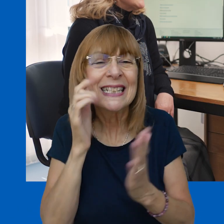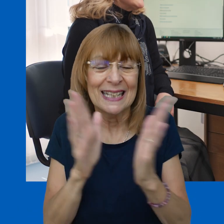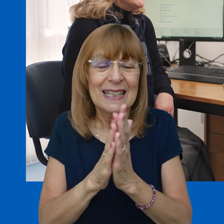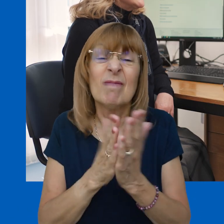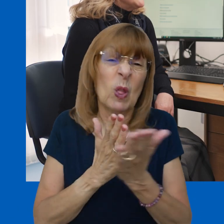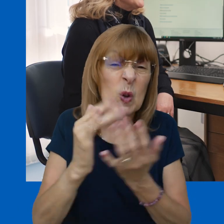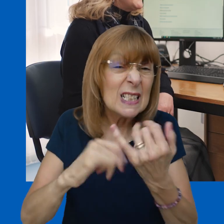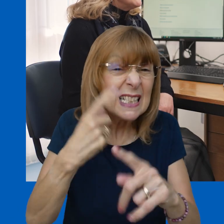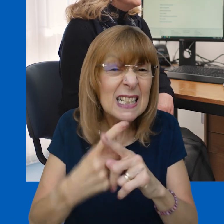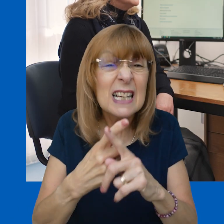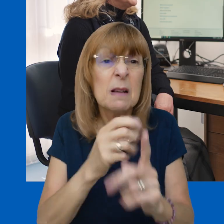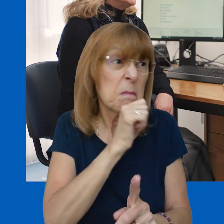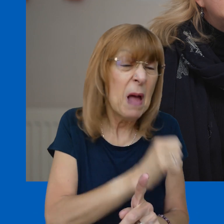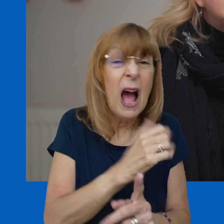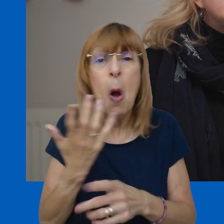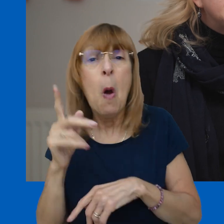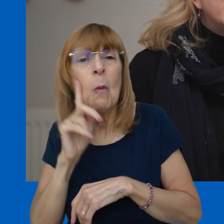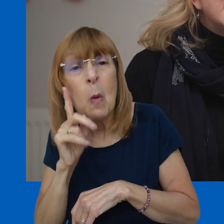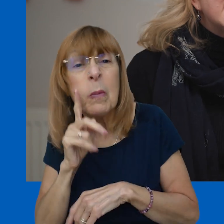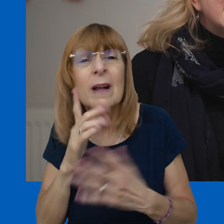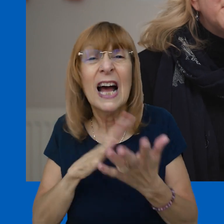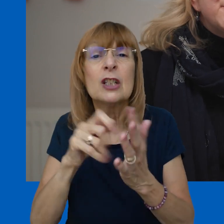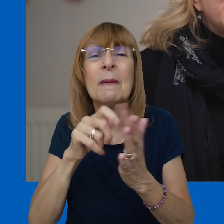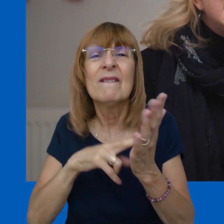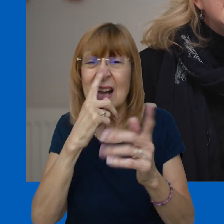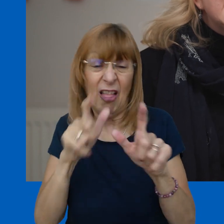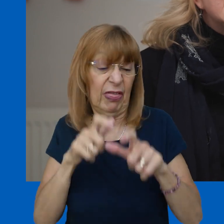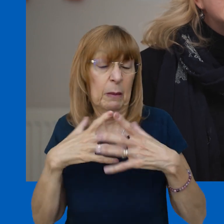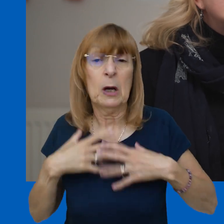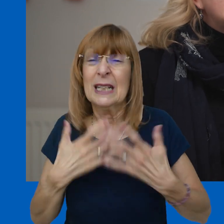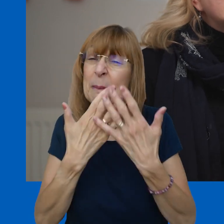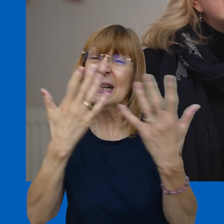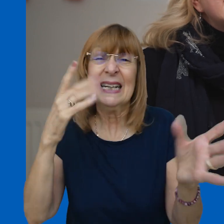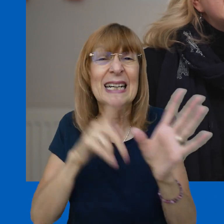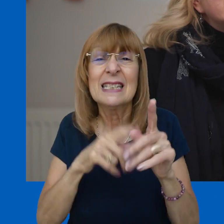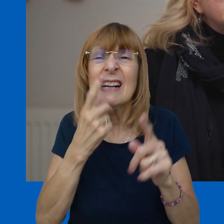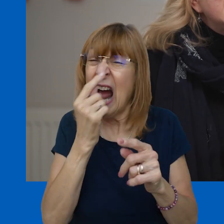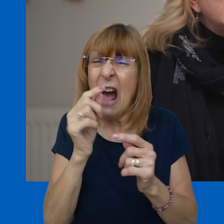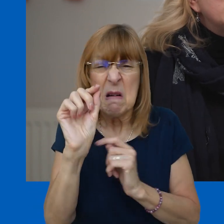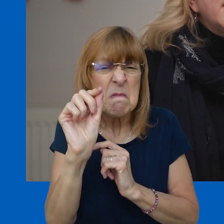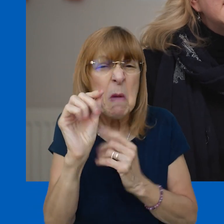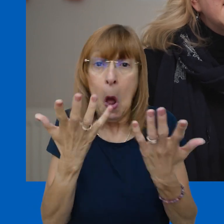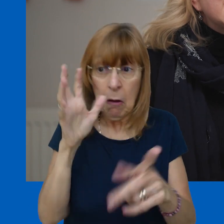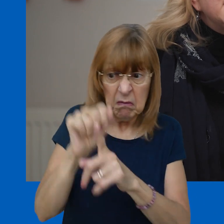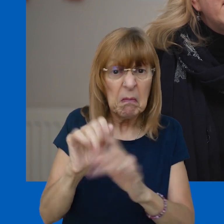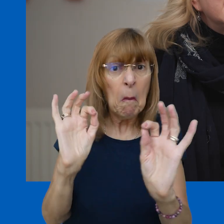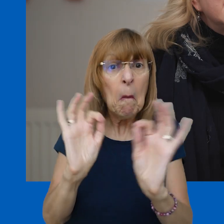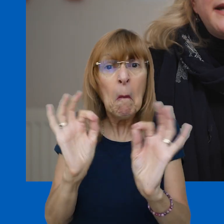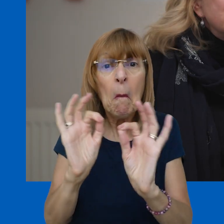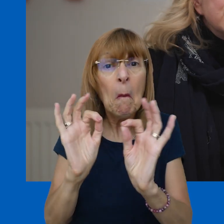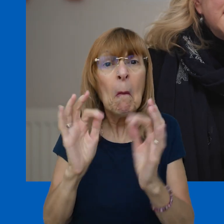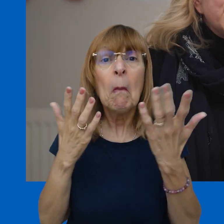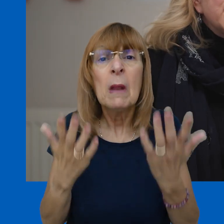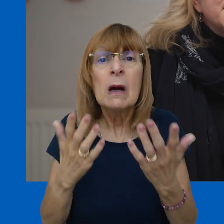of sexual activity with a man or woman. HPV can stay in the body for many years and can stay at a very low or undetectable level